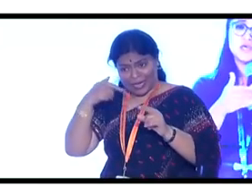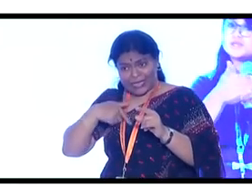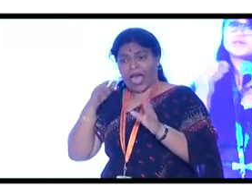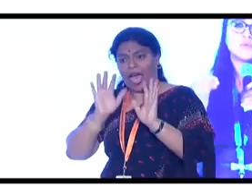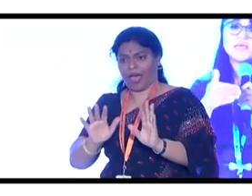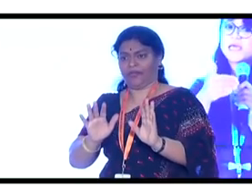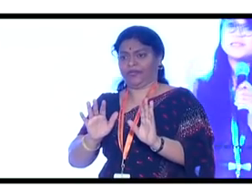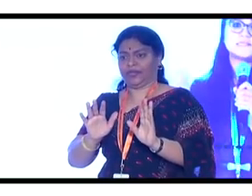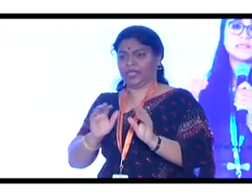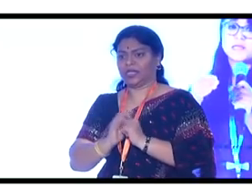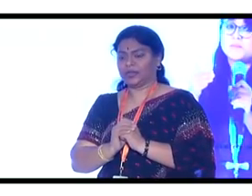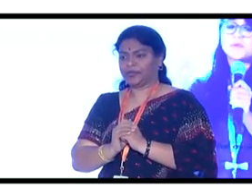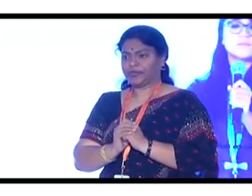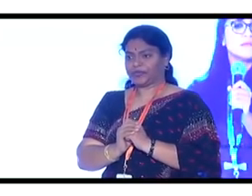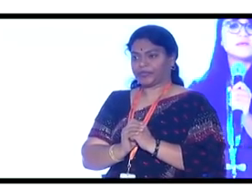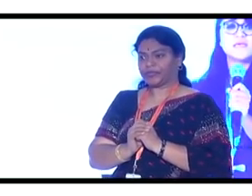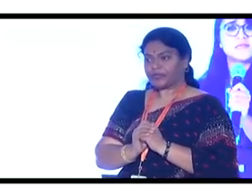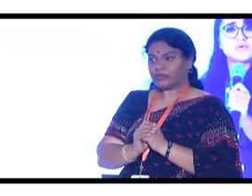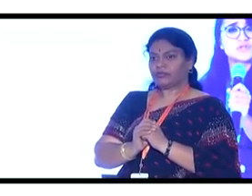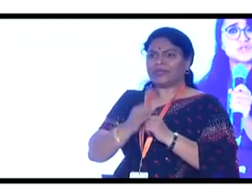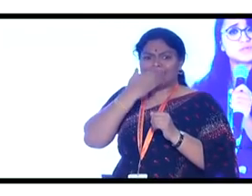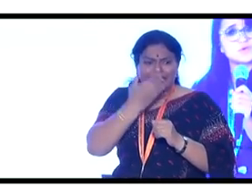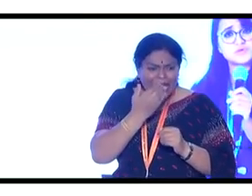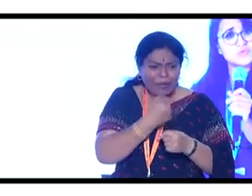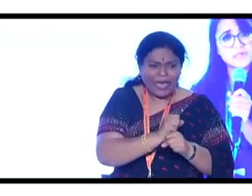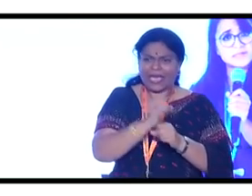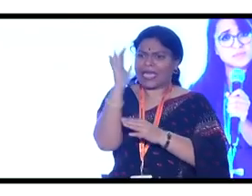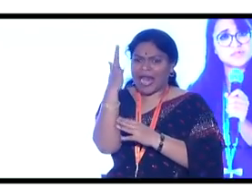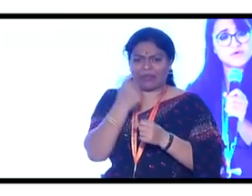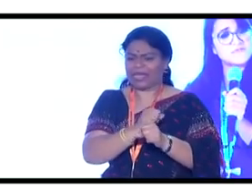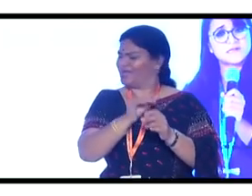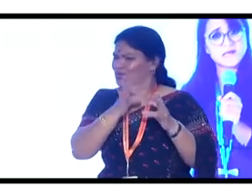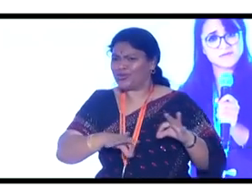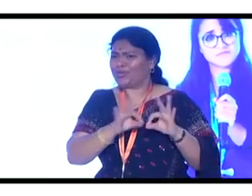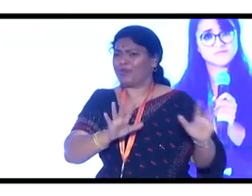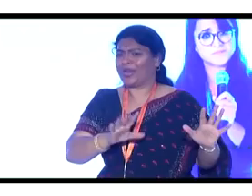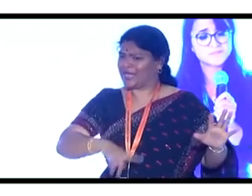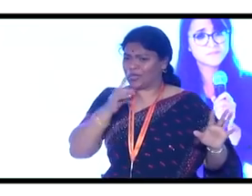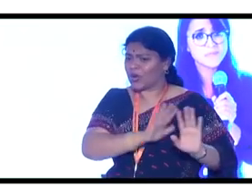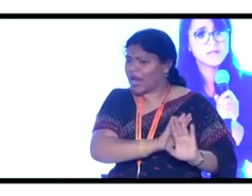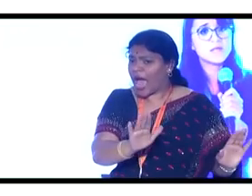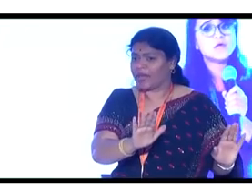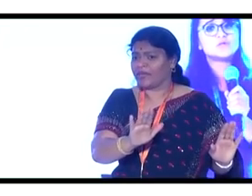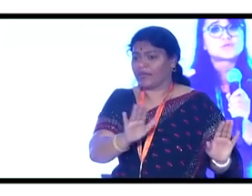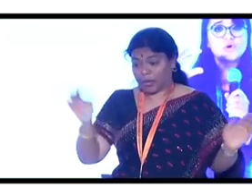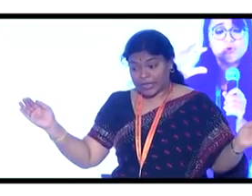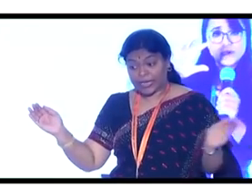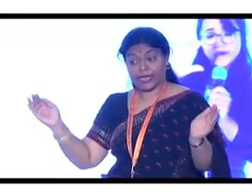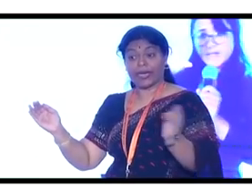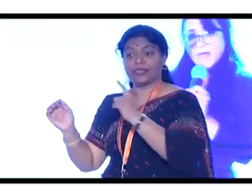training, sewing and knitting and cake decoration is not only the limit of their life.